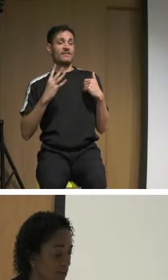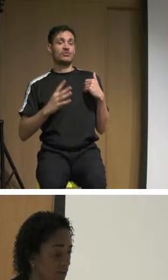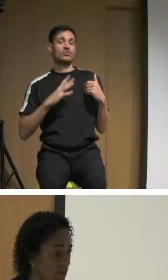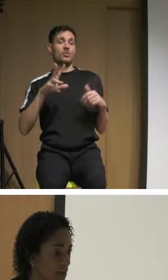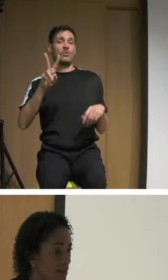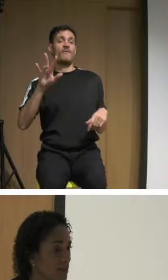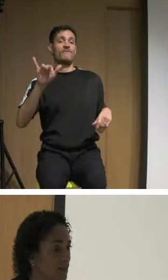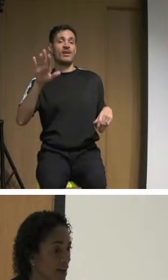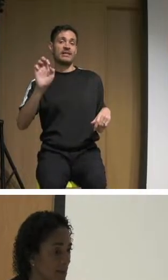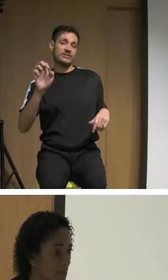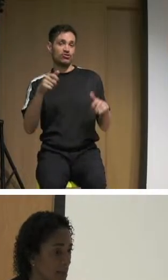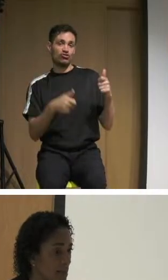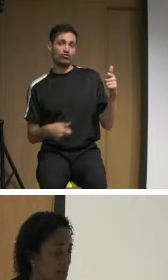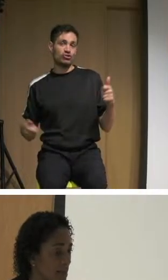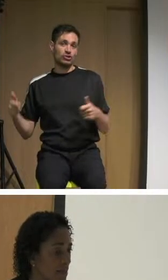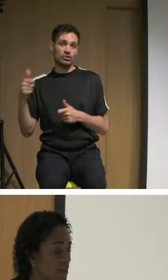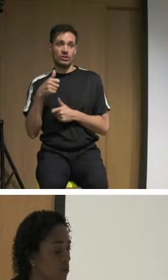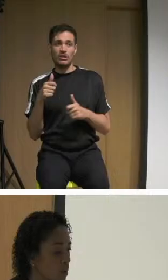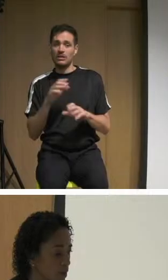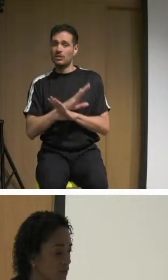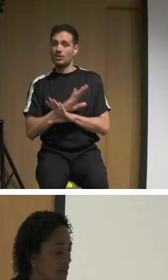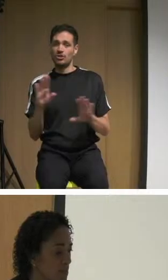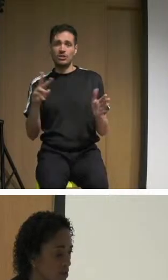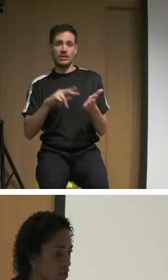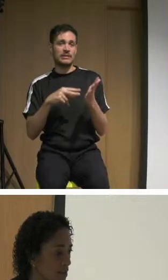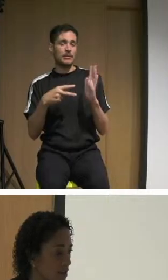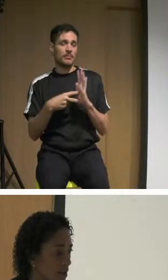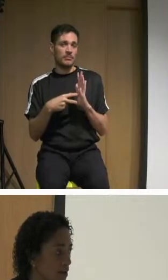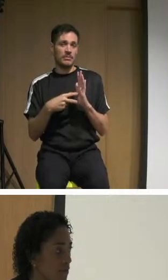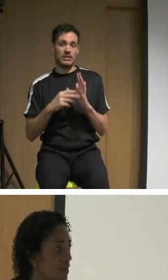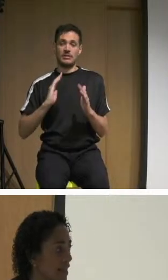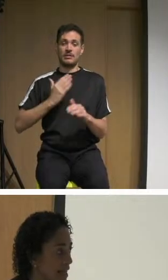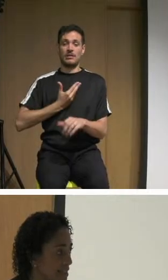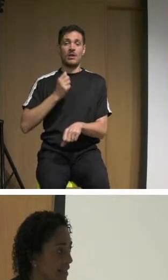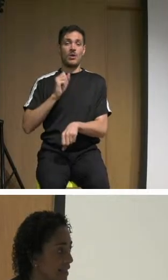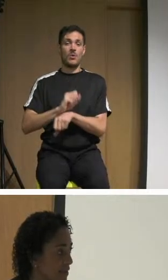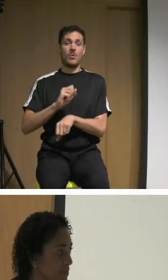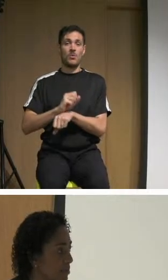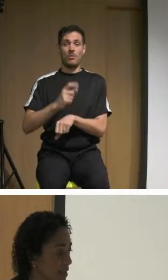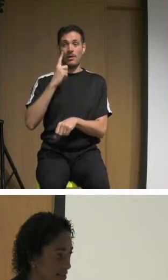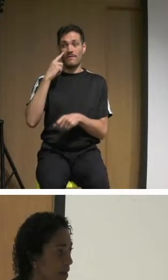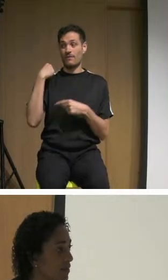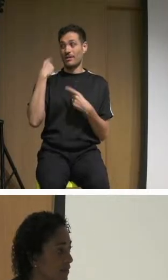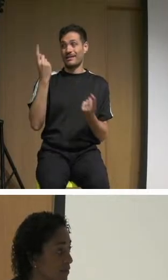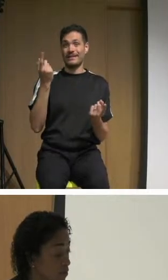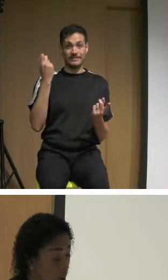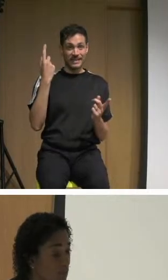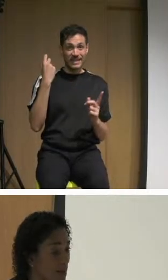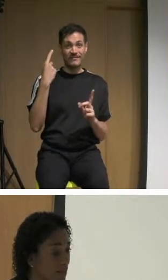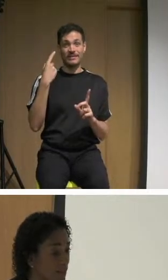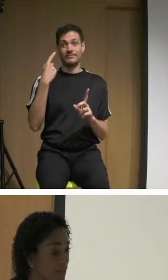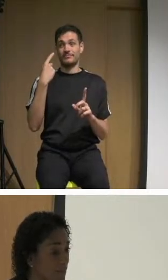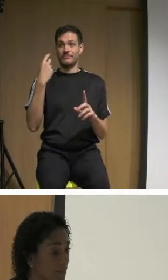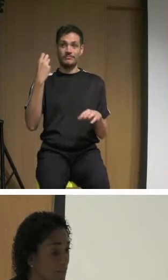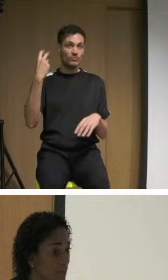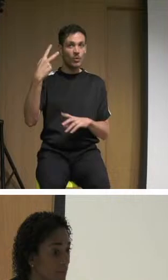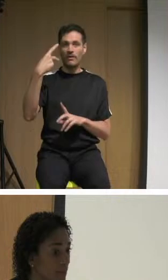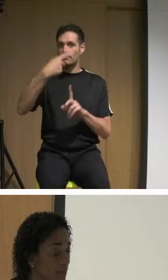chair does not mean that the work of the commission for the last 11 plus months, 12 months,